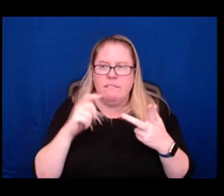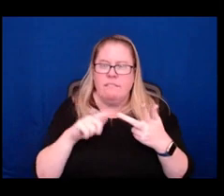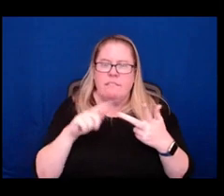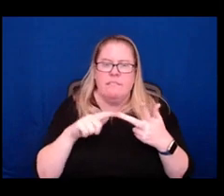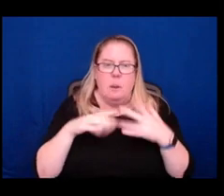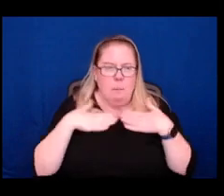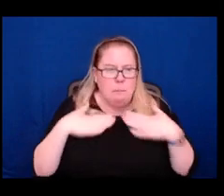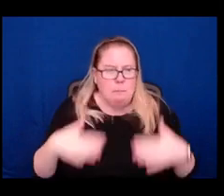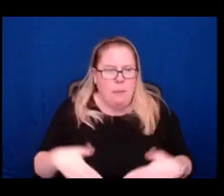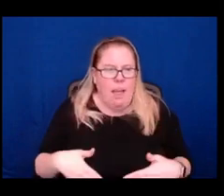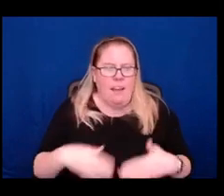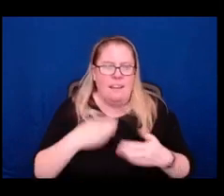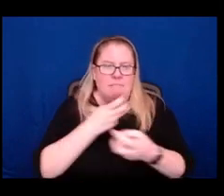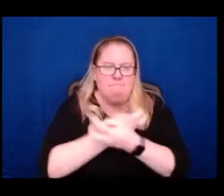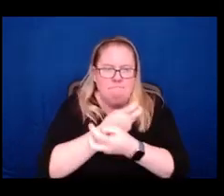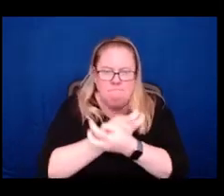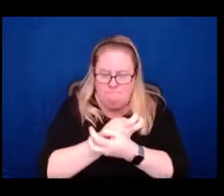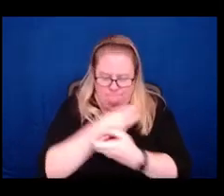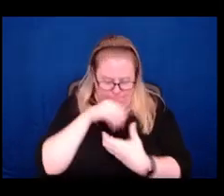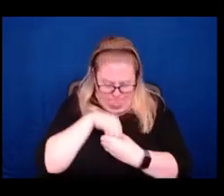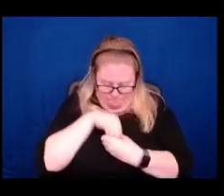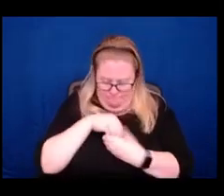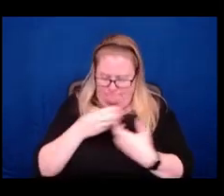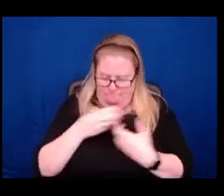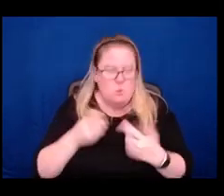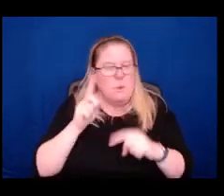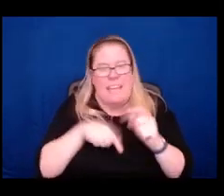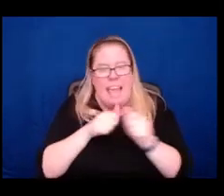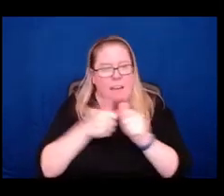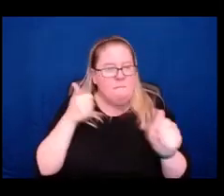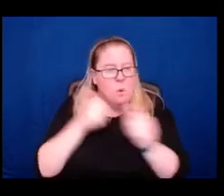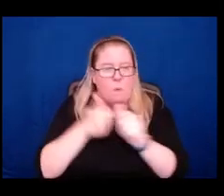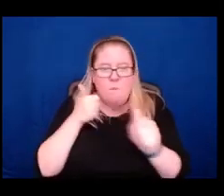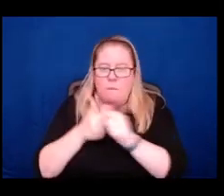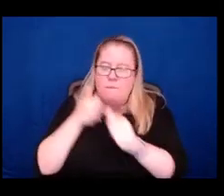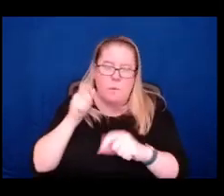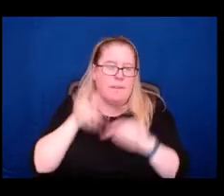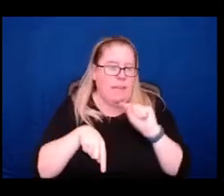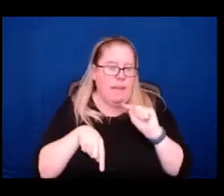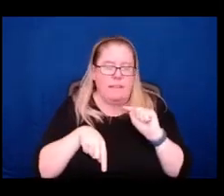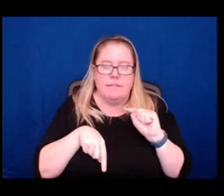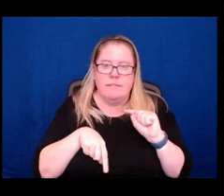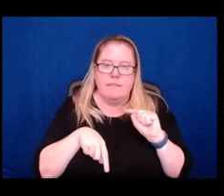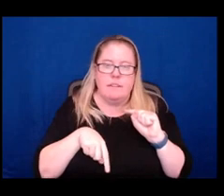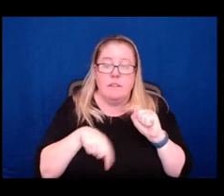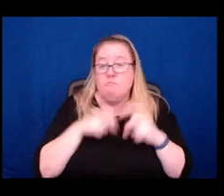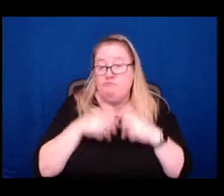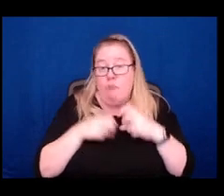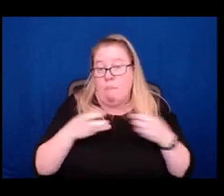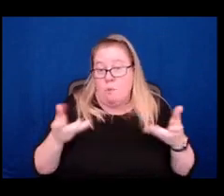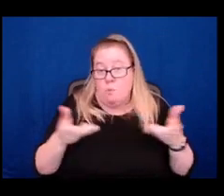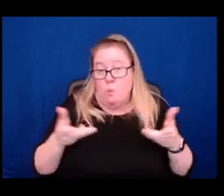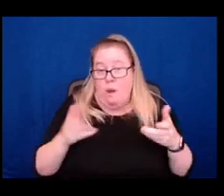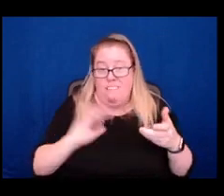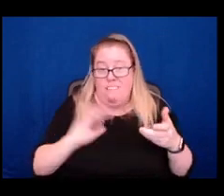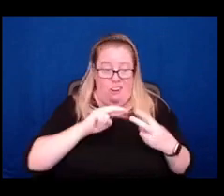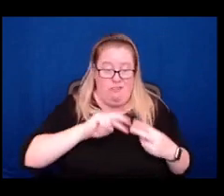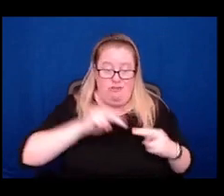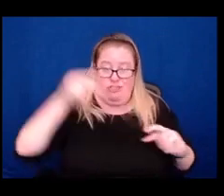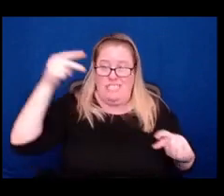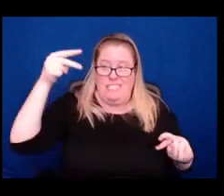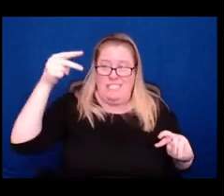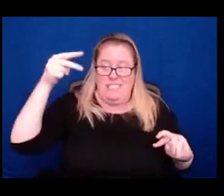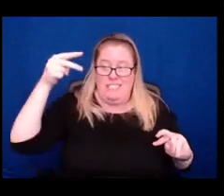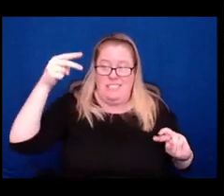body now. And we can't avoid all these things. The problem is that our genes haven't really caught